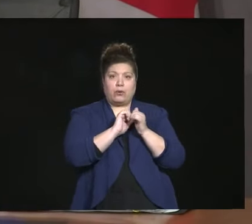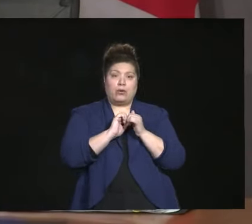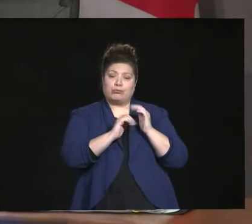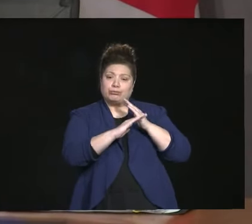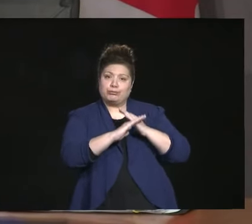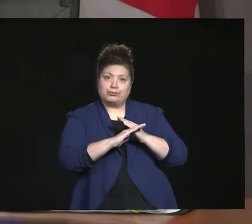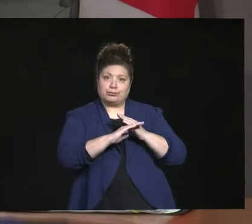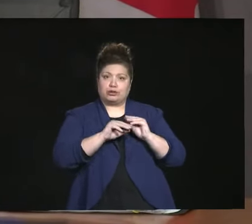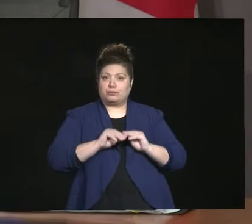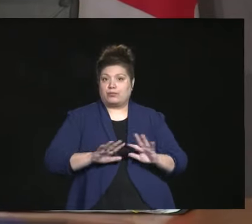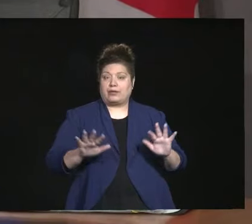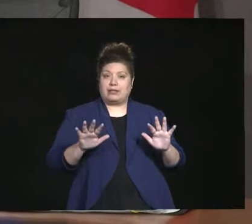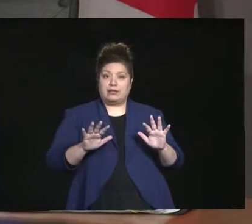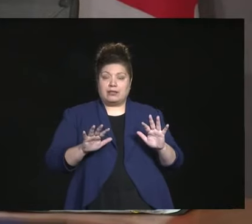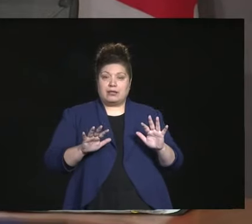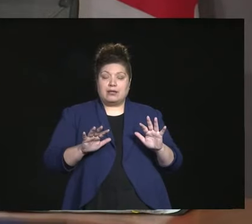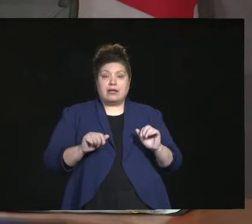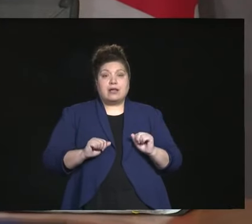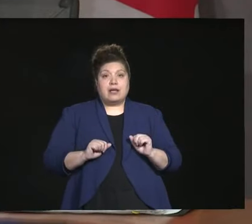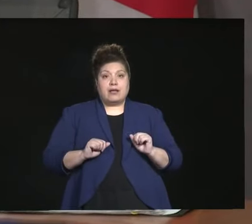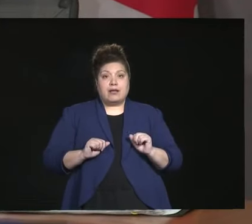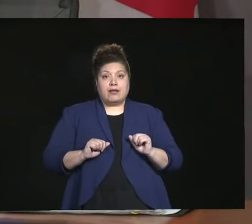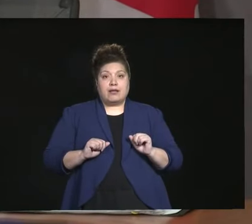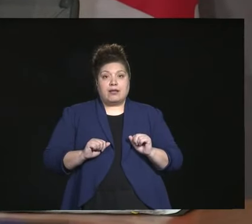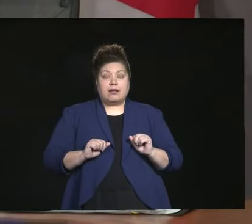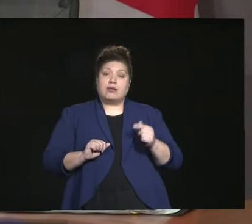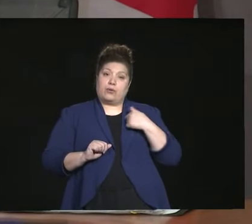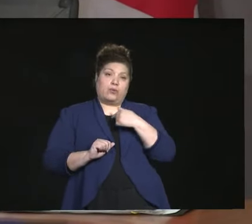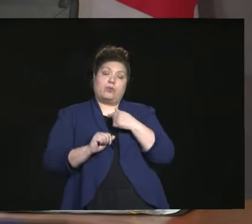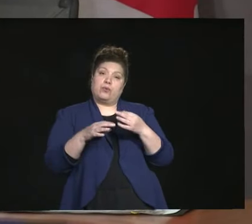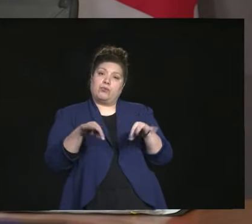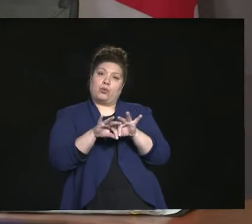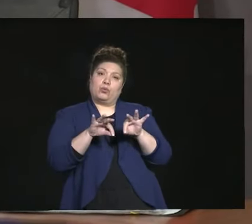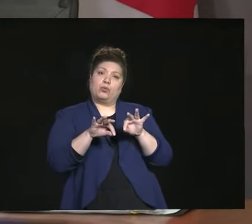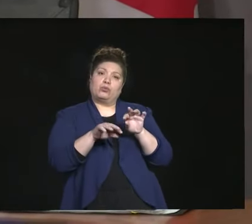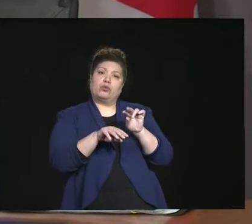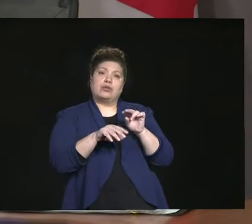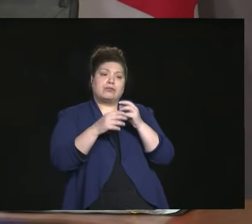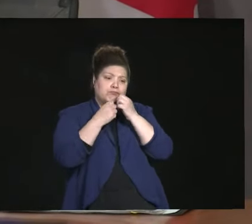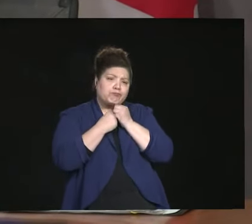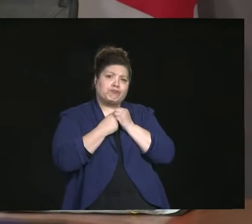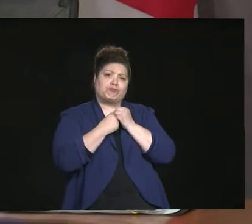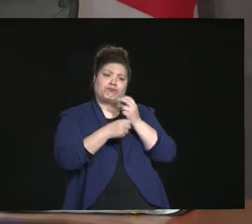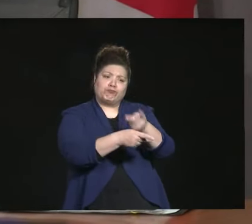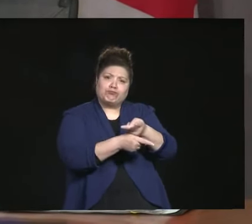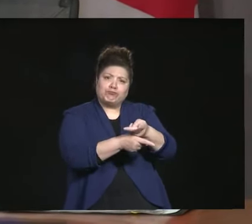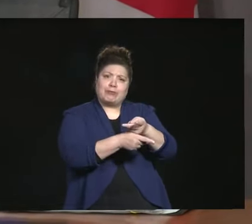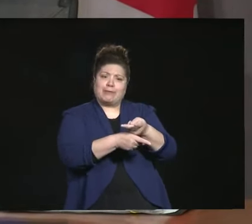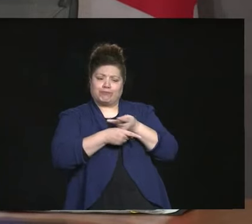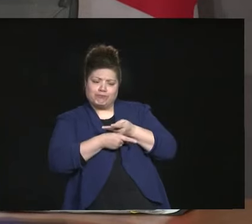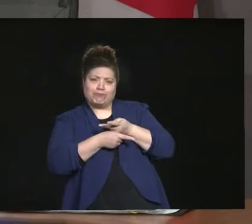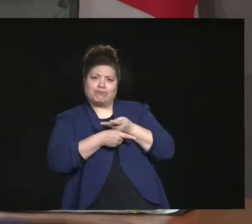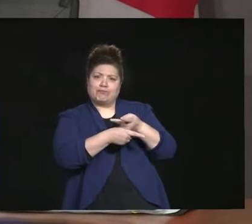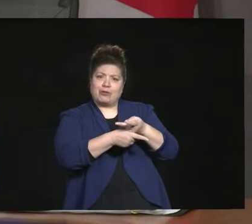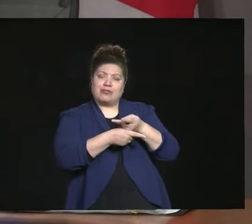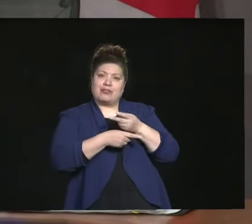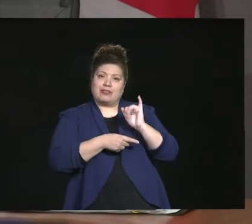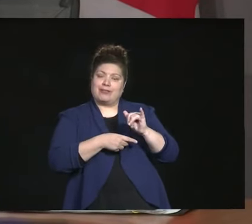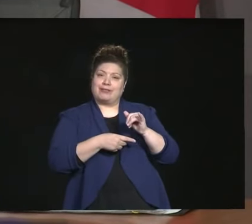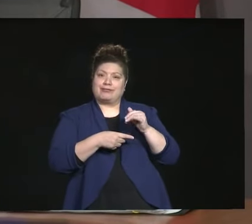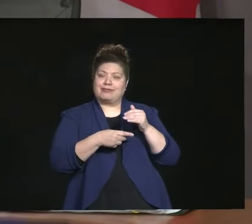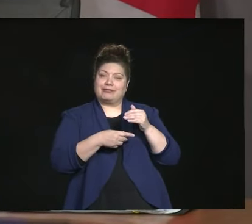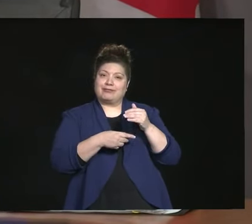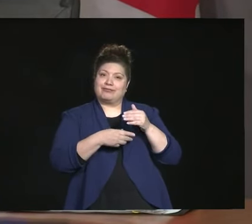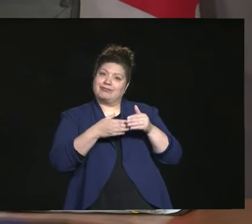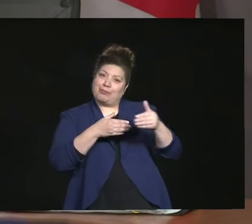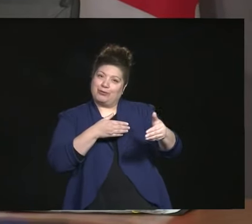course, we need to look after each other on both sides of the border as much as we are working on our side. I think our